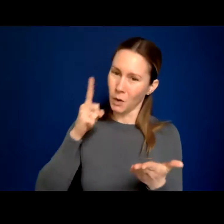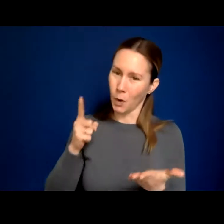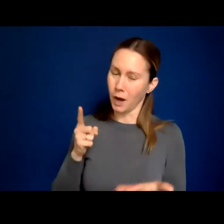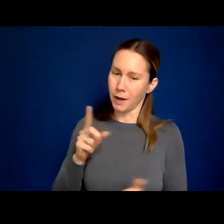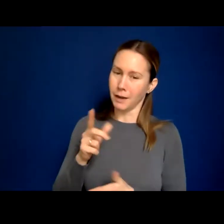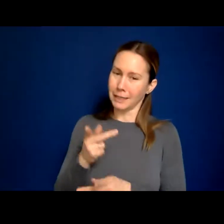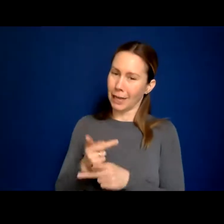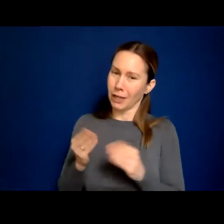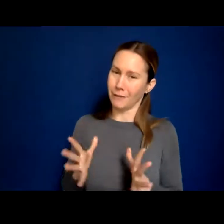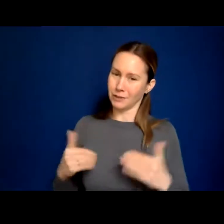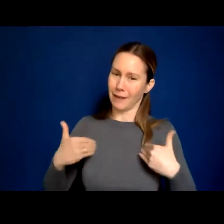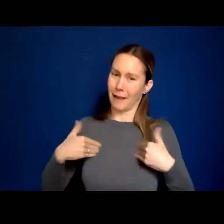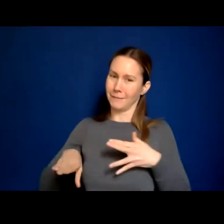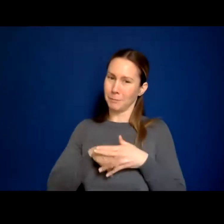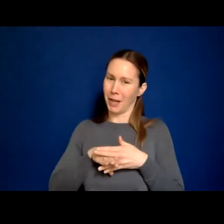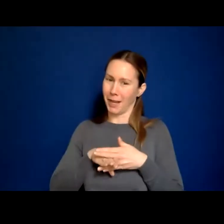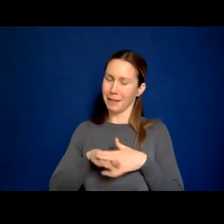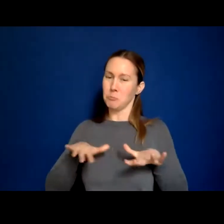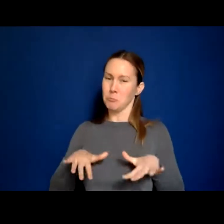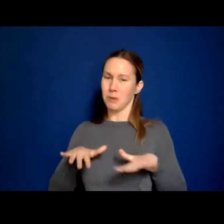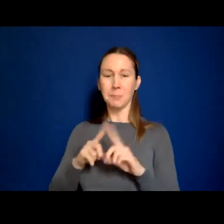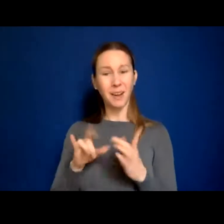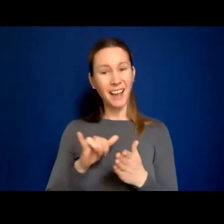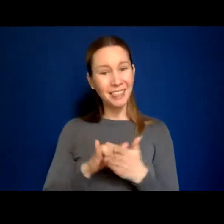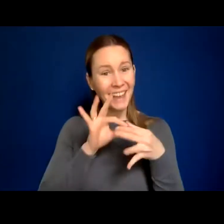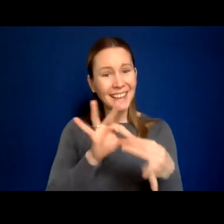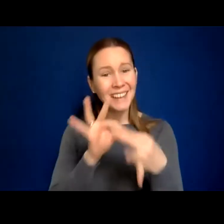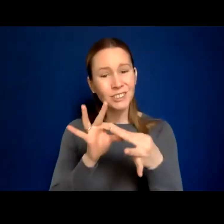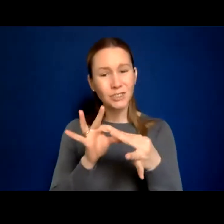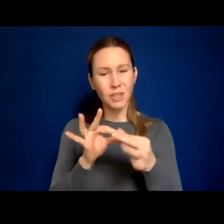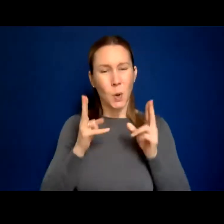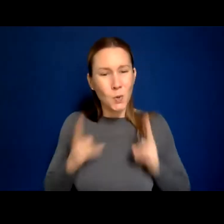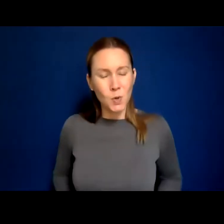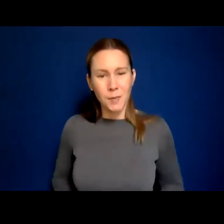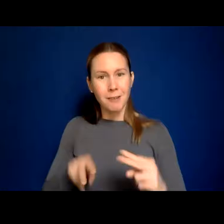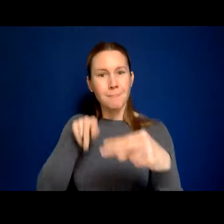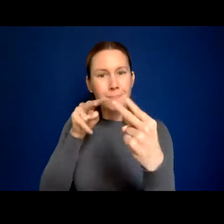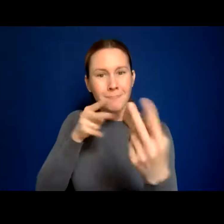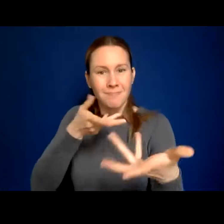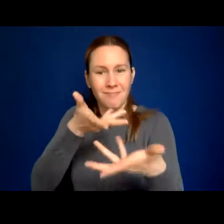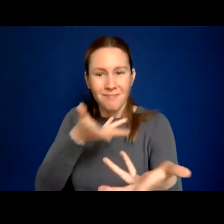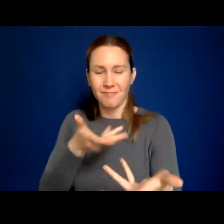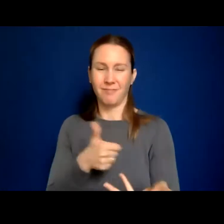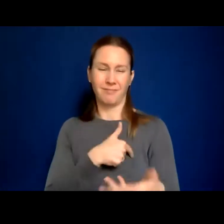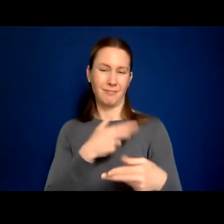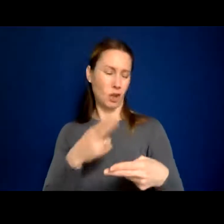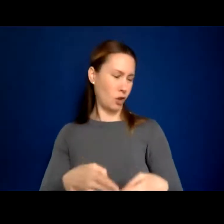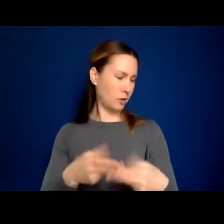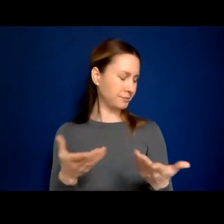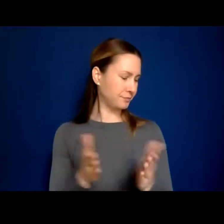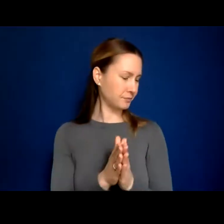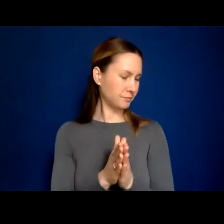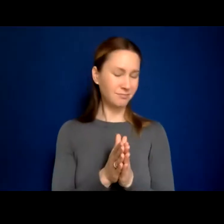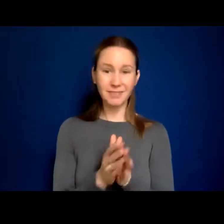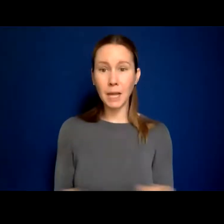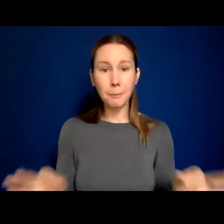well. But it's that human connection. It's that, I call it the importance of putting your